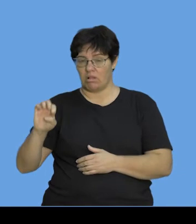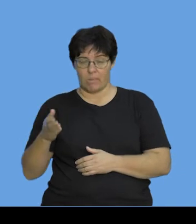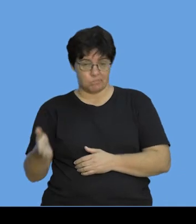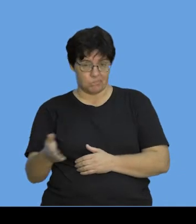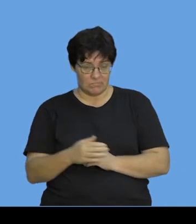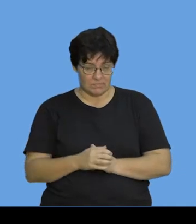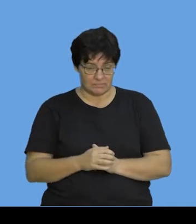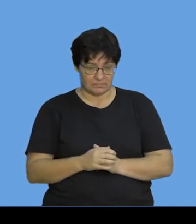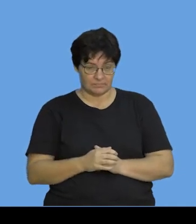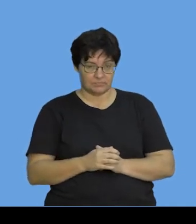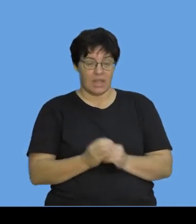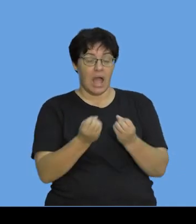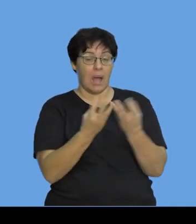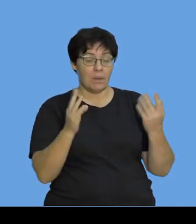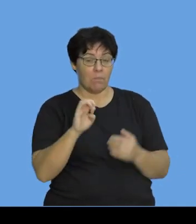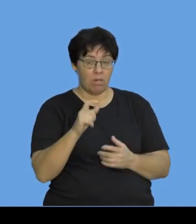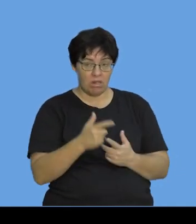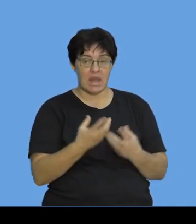moles of methanol, which is